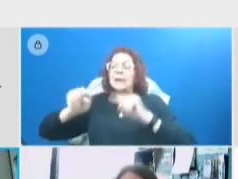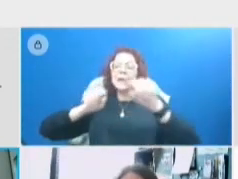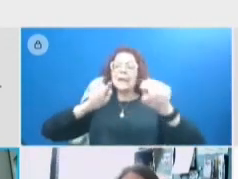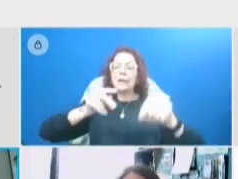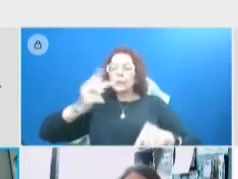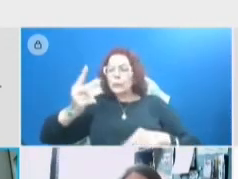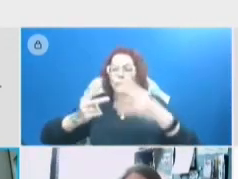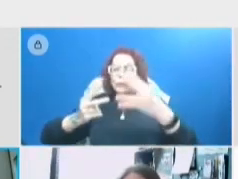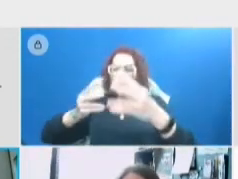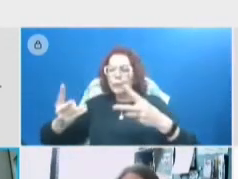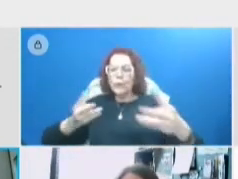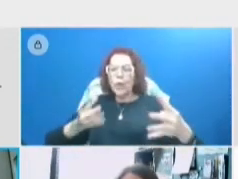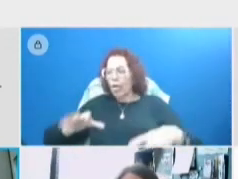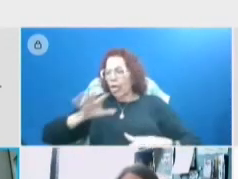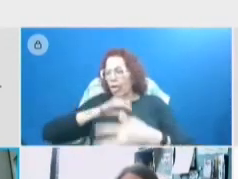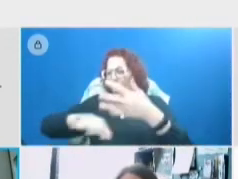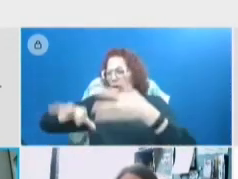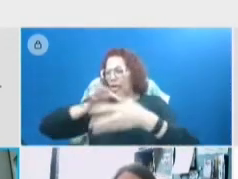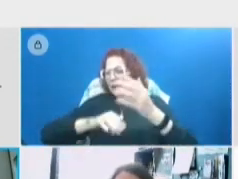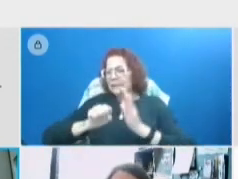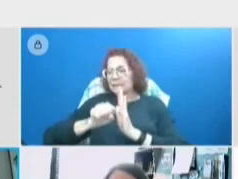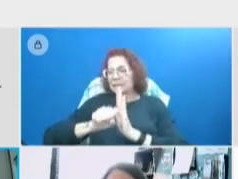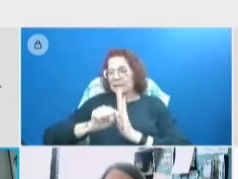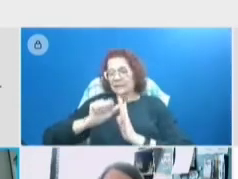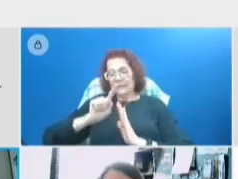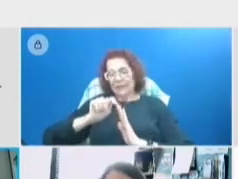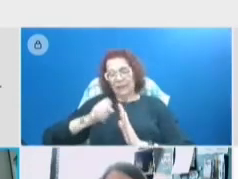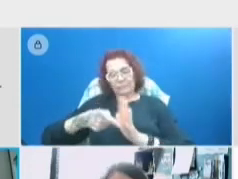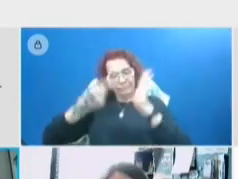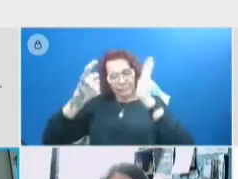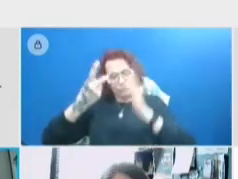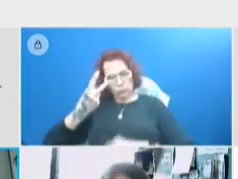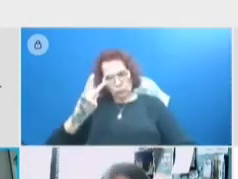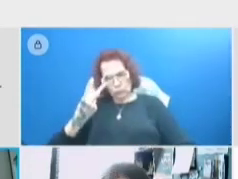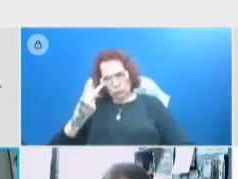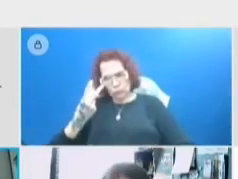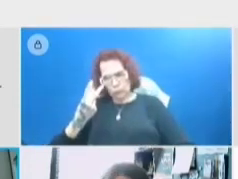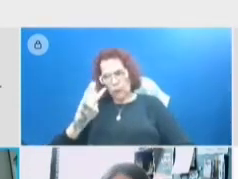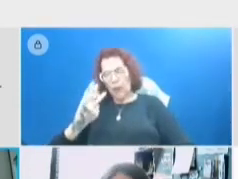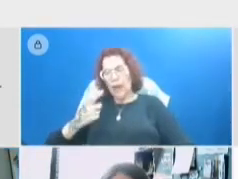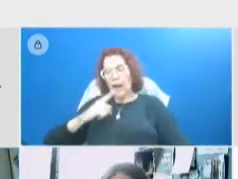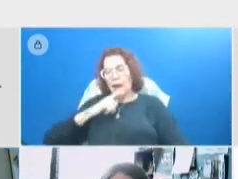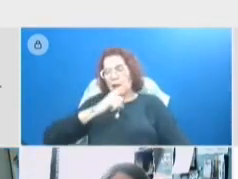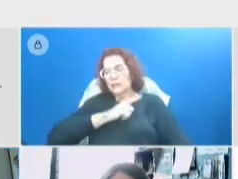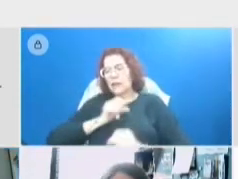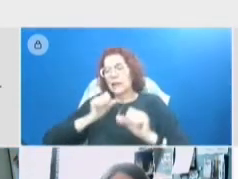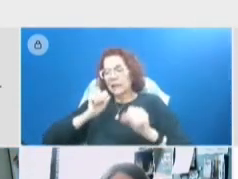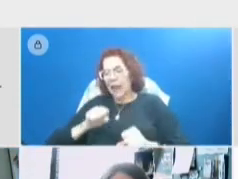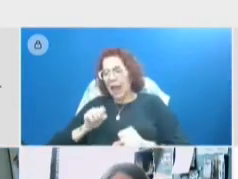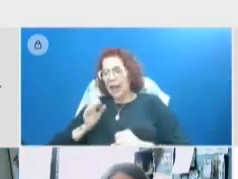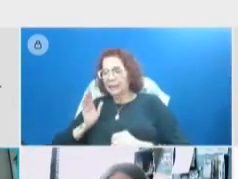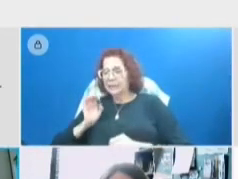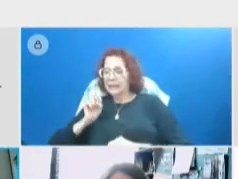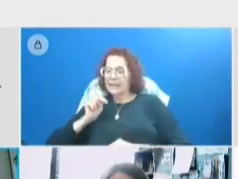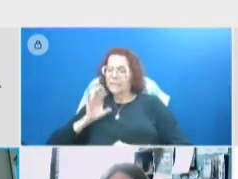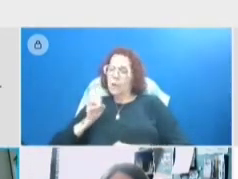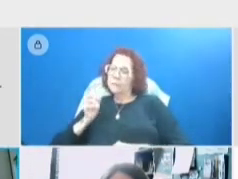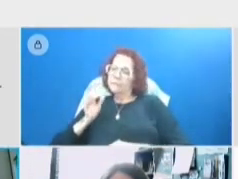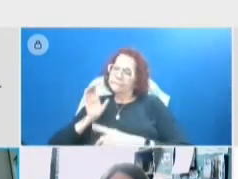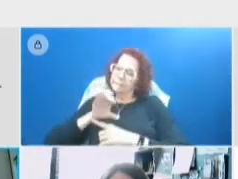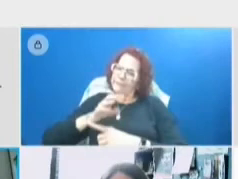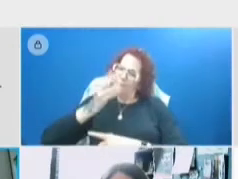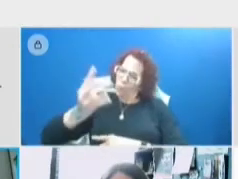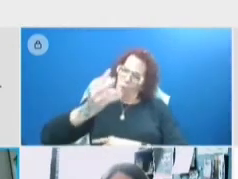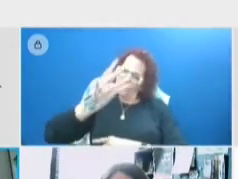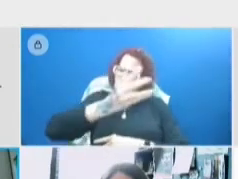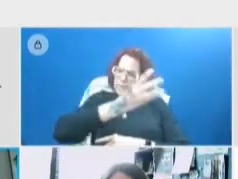county legislatures can increase the term to 4 if they so choose. But currently it's